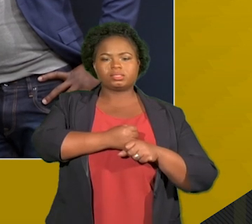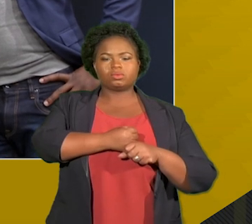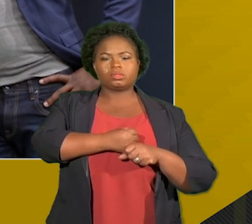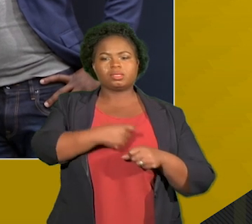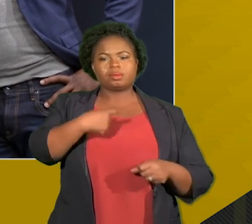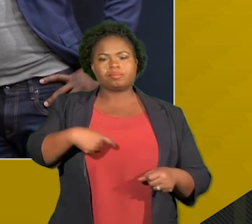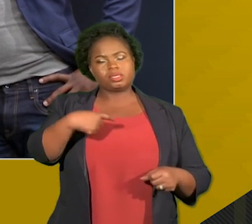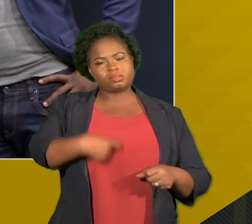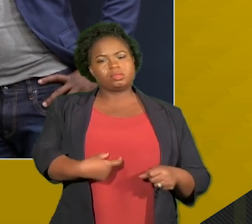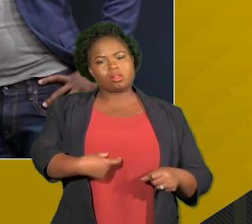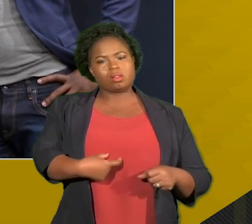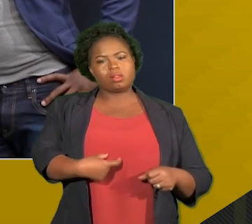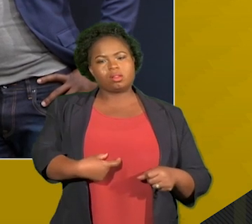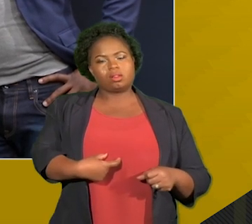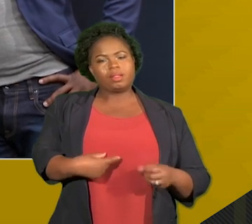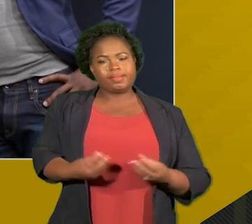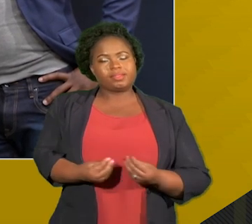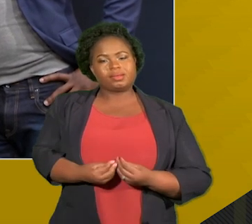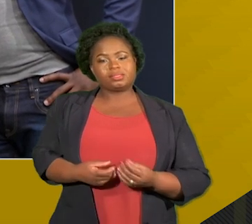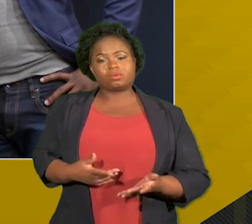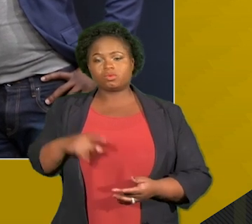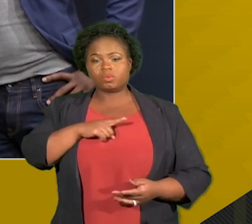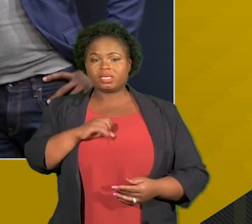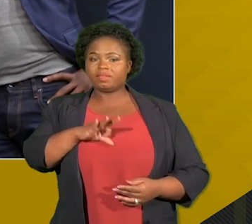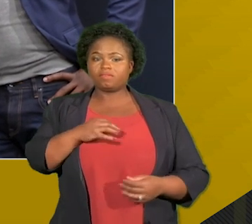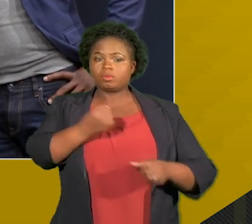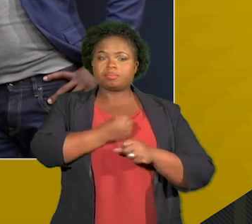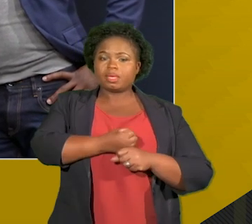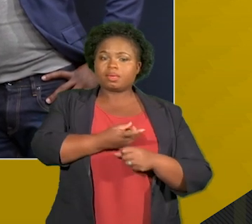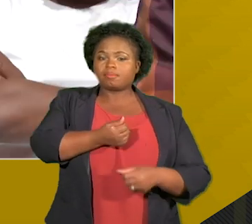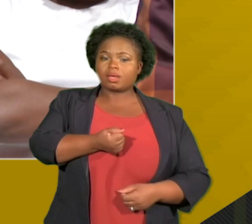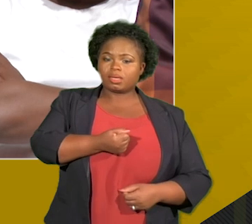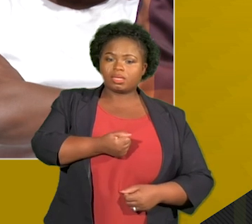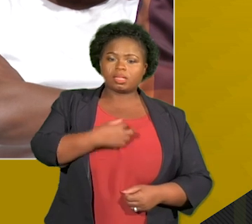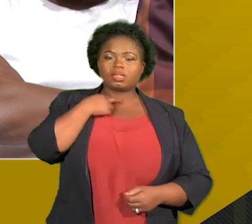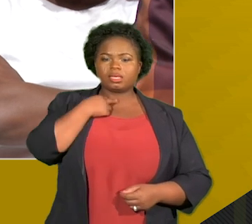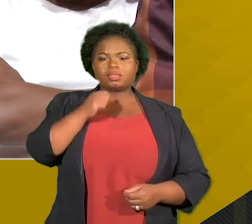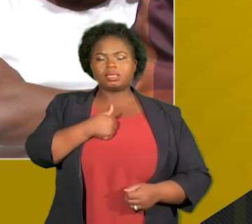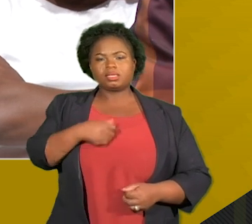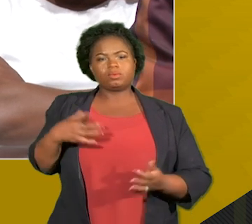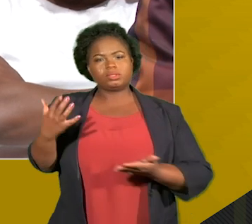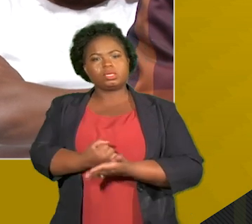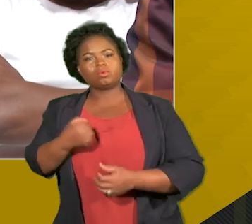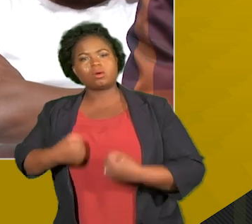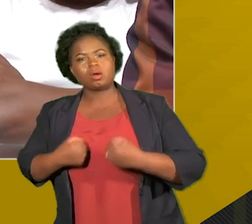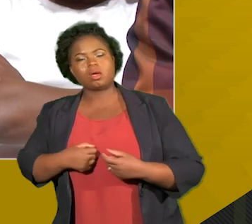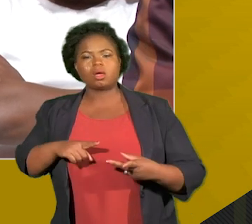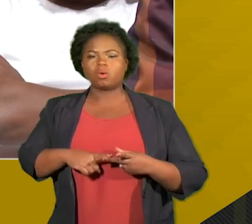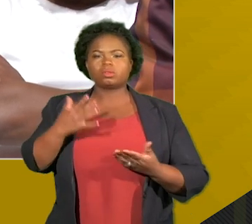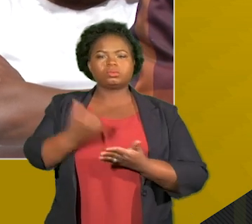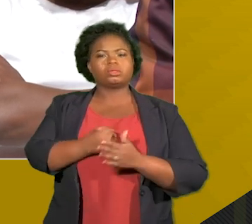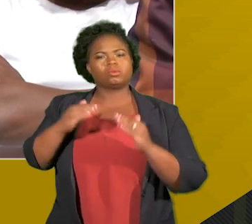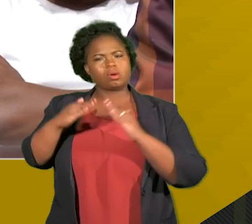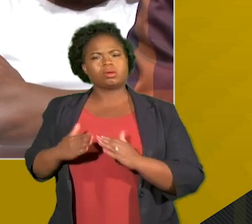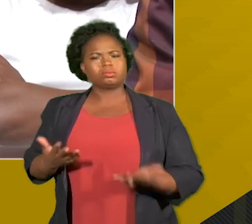surety. You know, so the idea being that if you're not making your rent, if you're not, you know, they're coming after your car, they're coming after your house. And